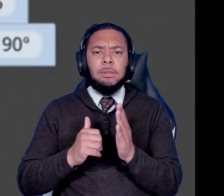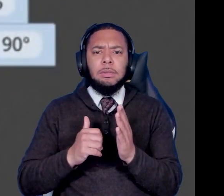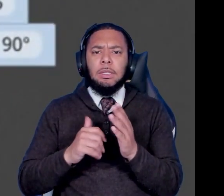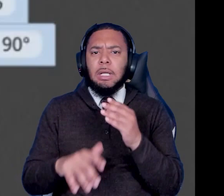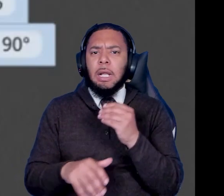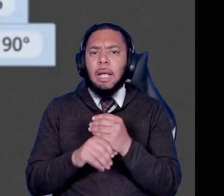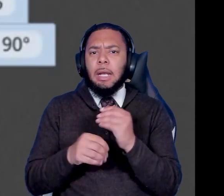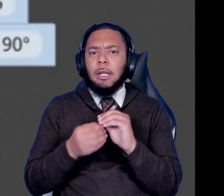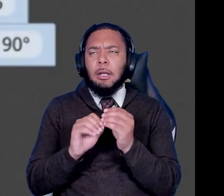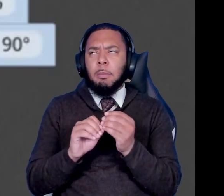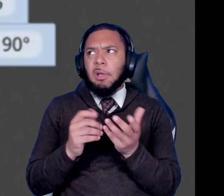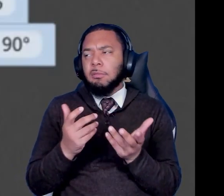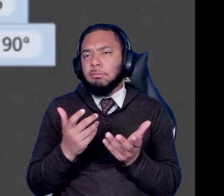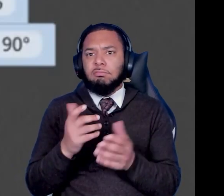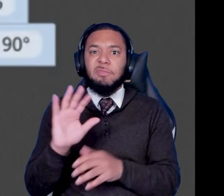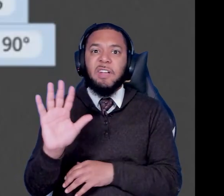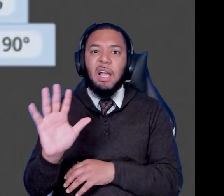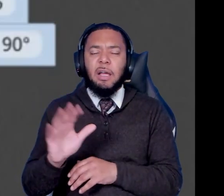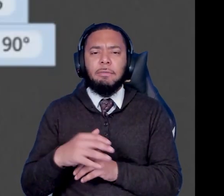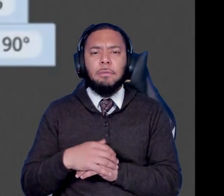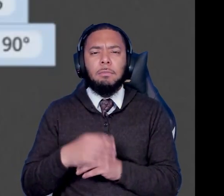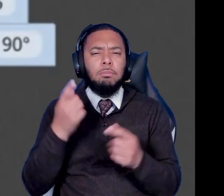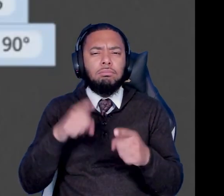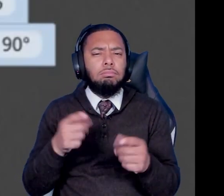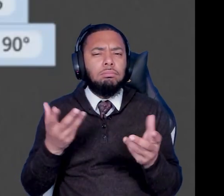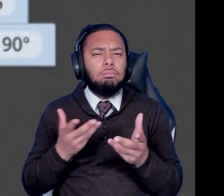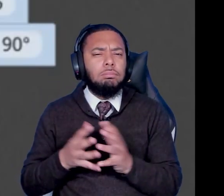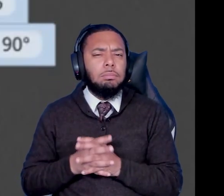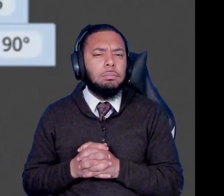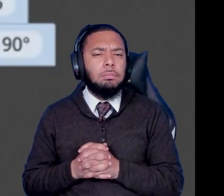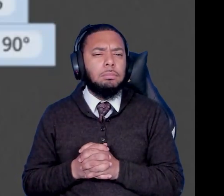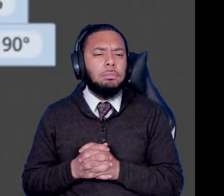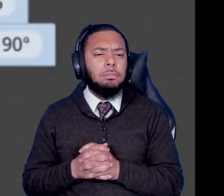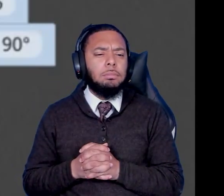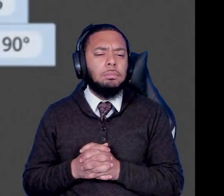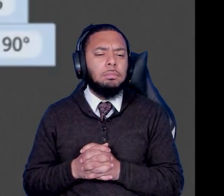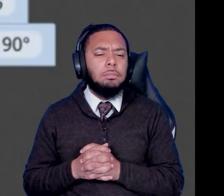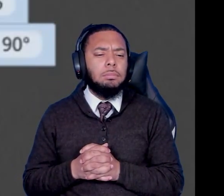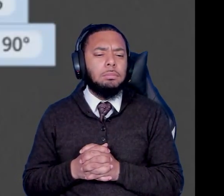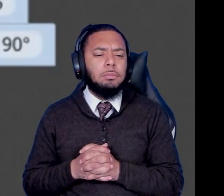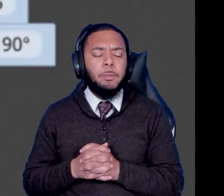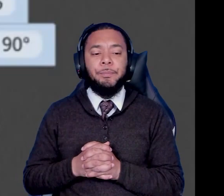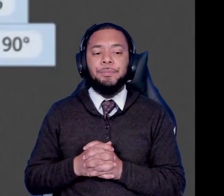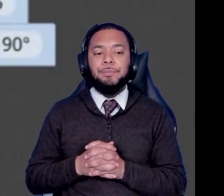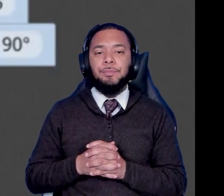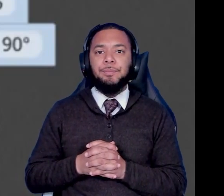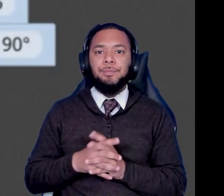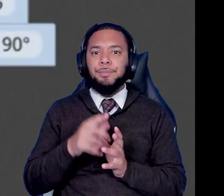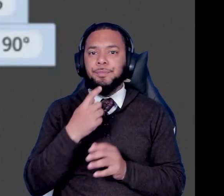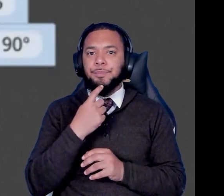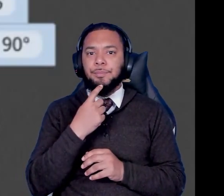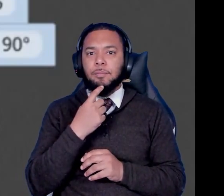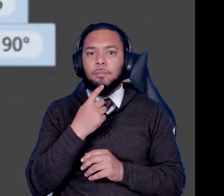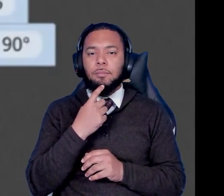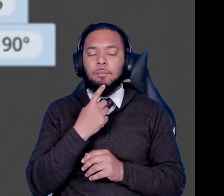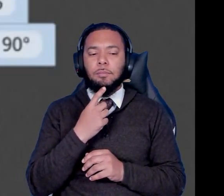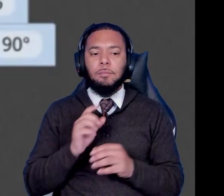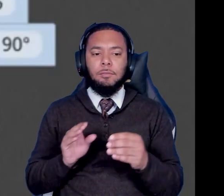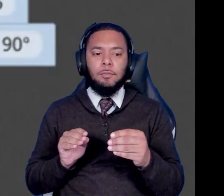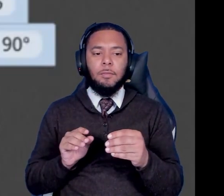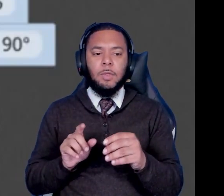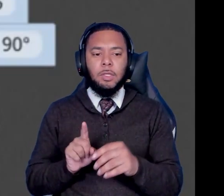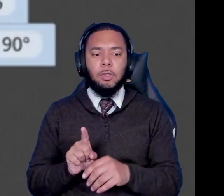5, what do you think would happen? Or if I said turn and I put in